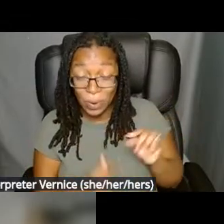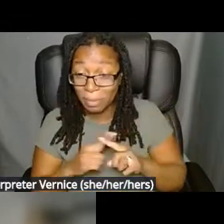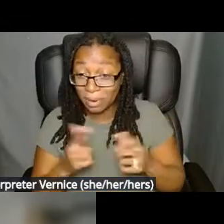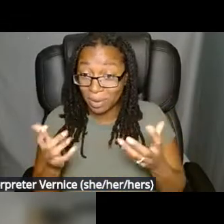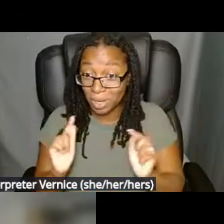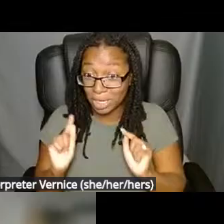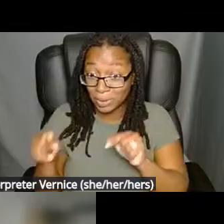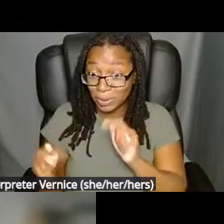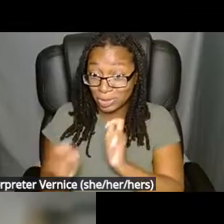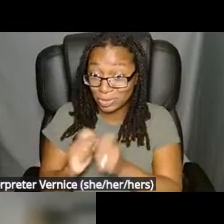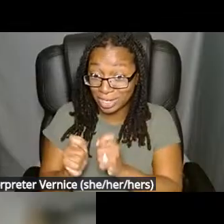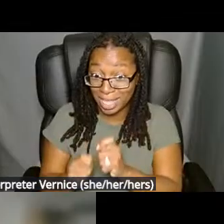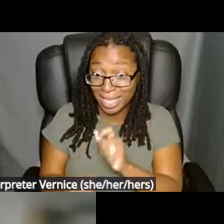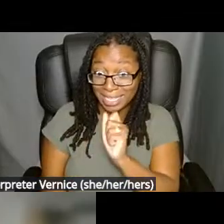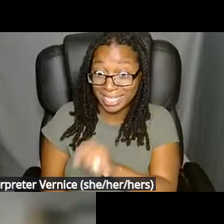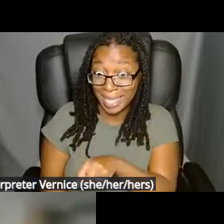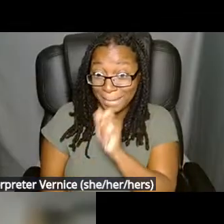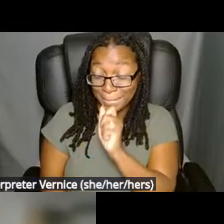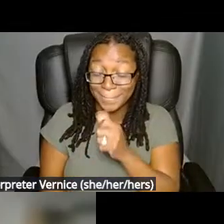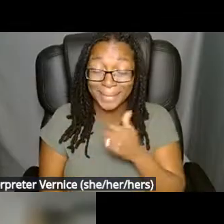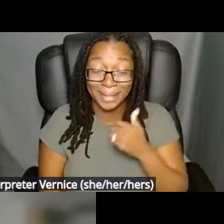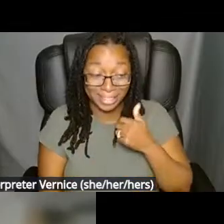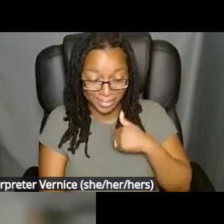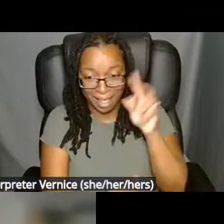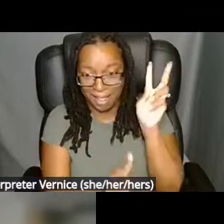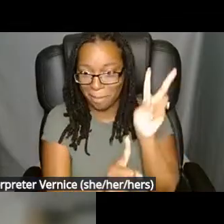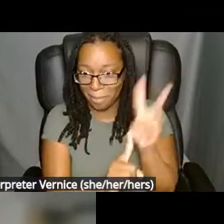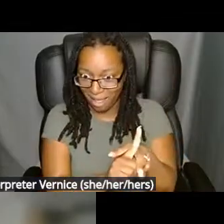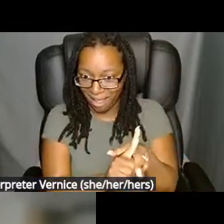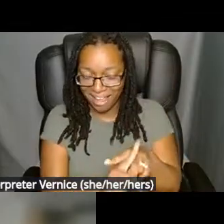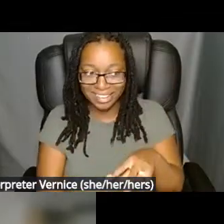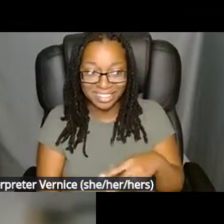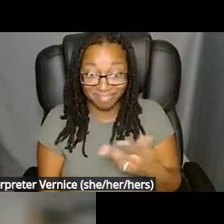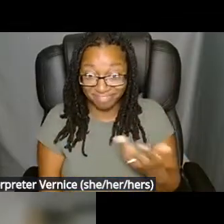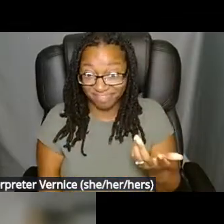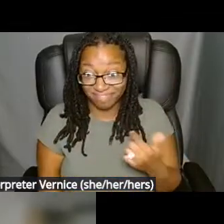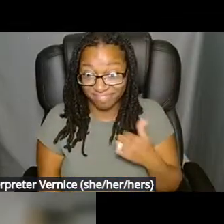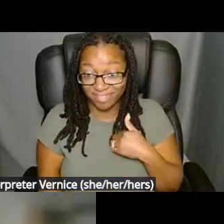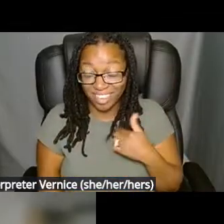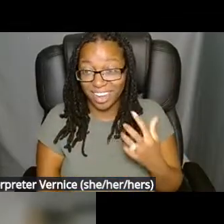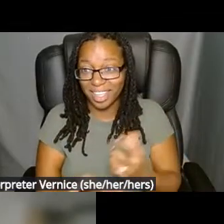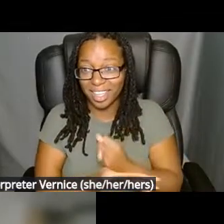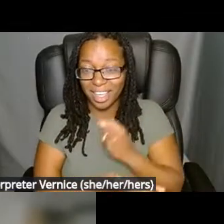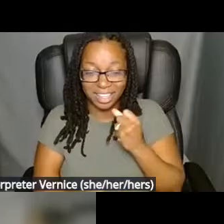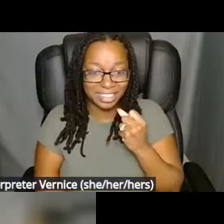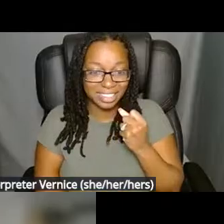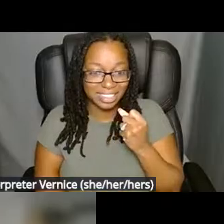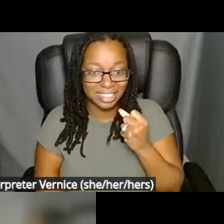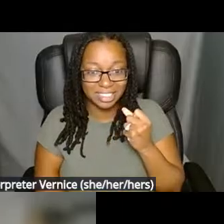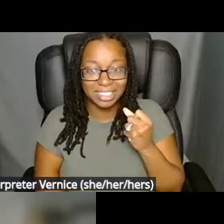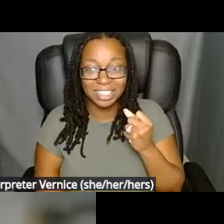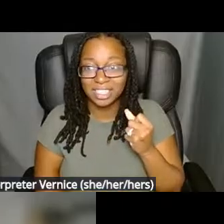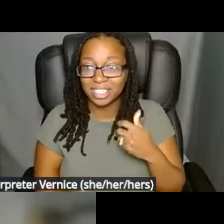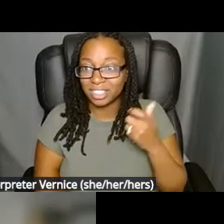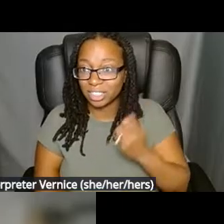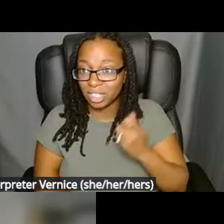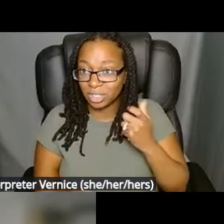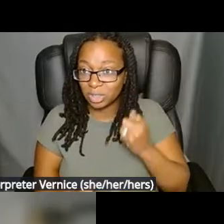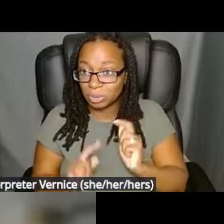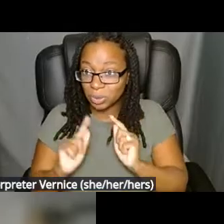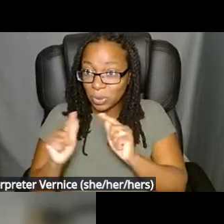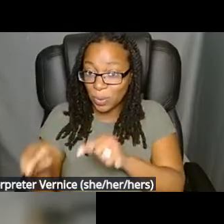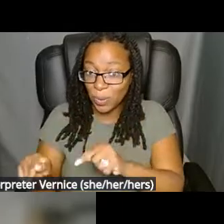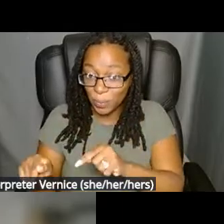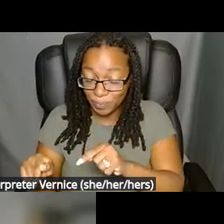I just applied for the thing and I got a scholarship to go. And then